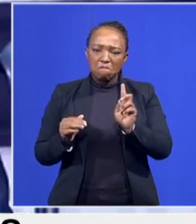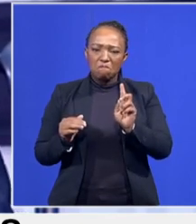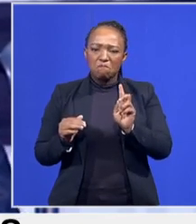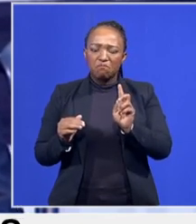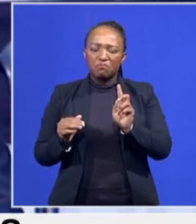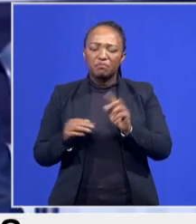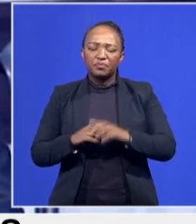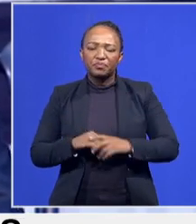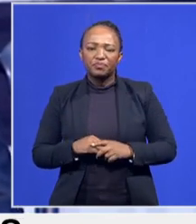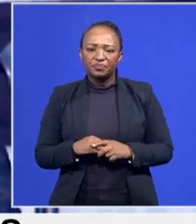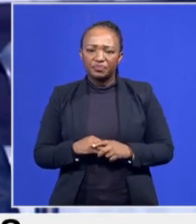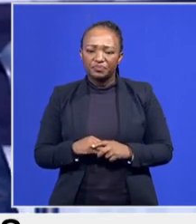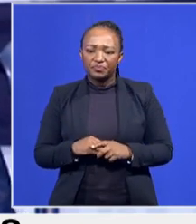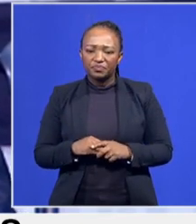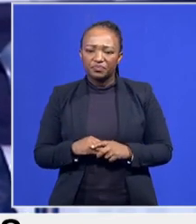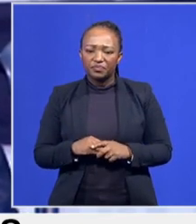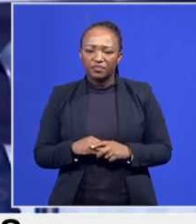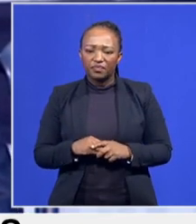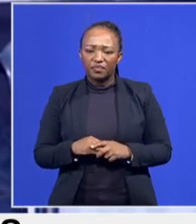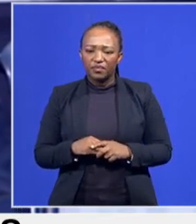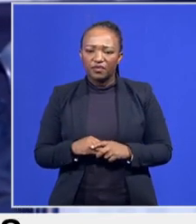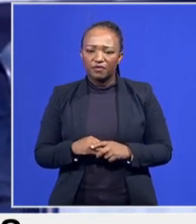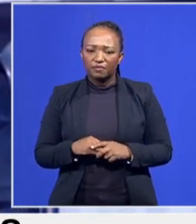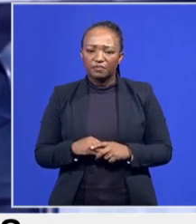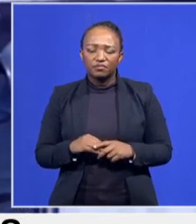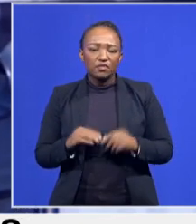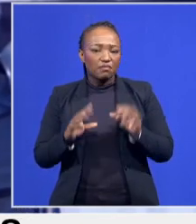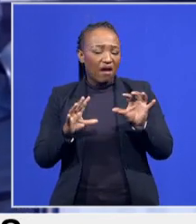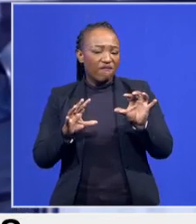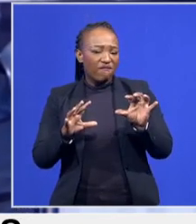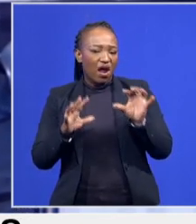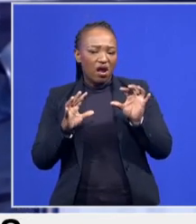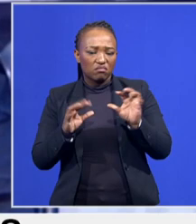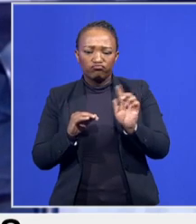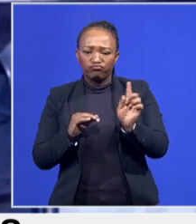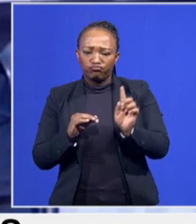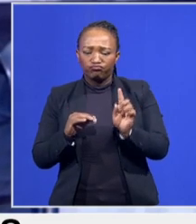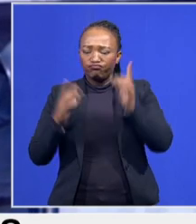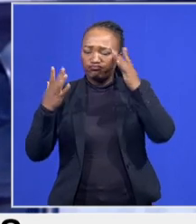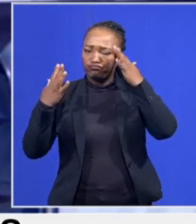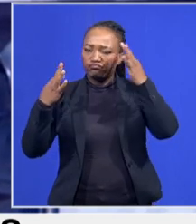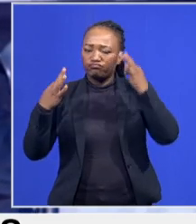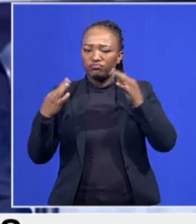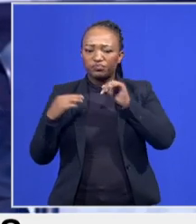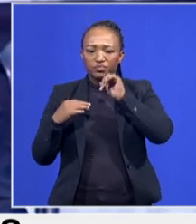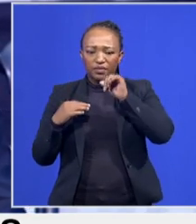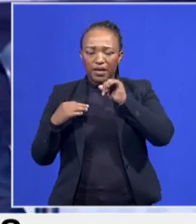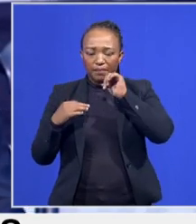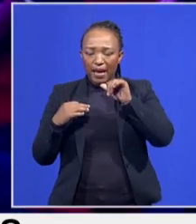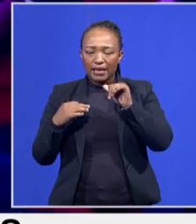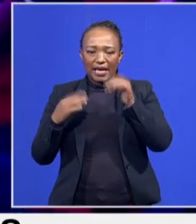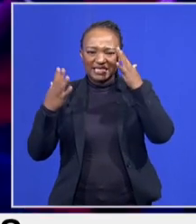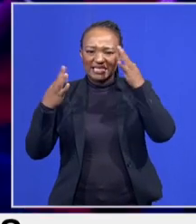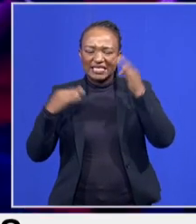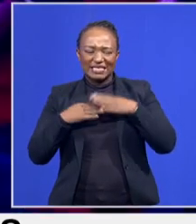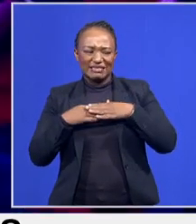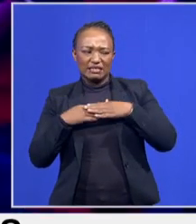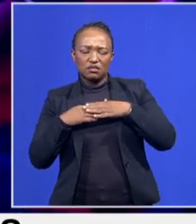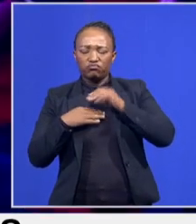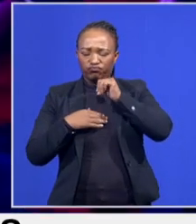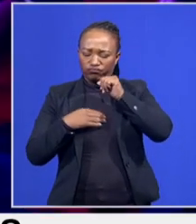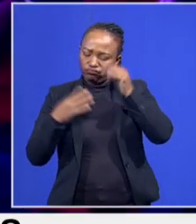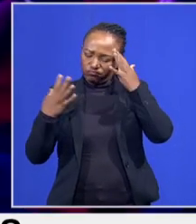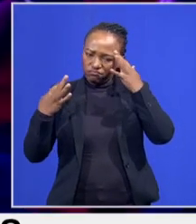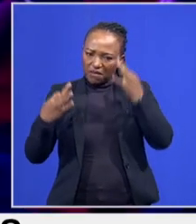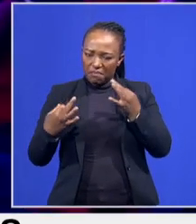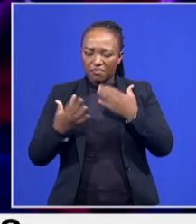populism. He was never afraid to make decisions, no matter how unpopular they may have been. Kgwadi spent most